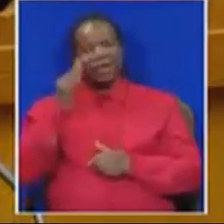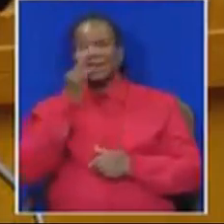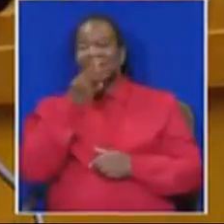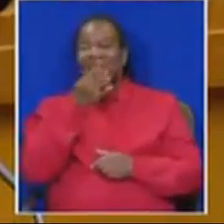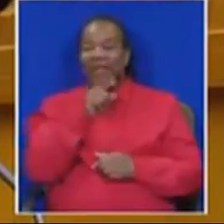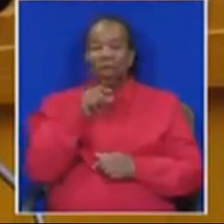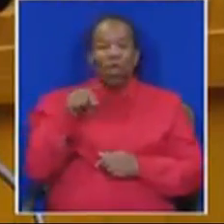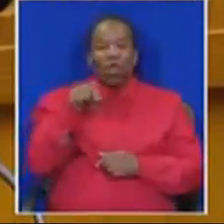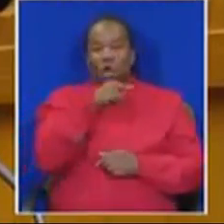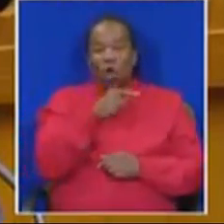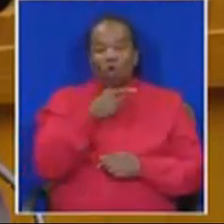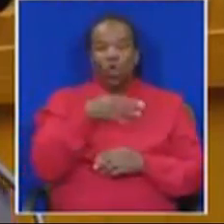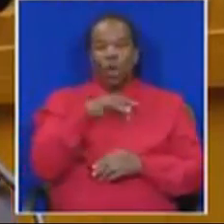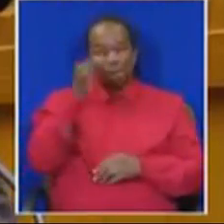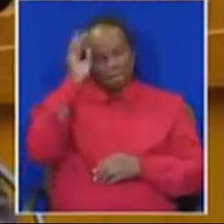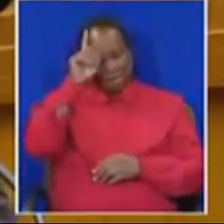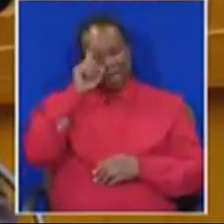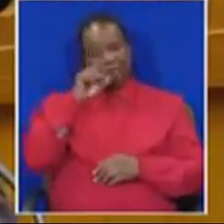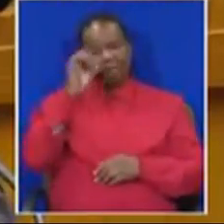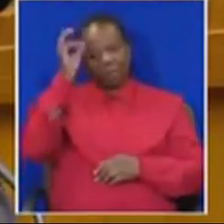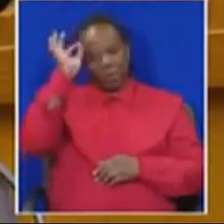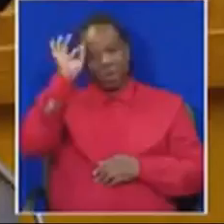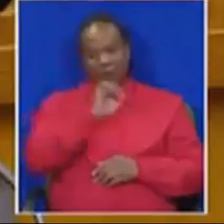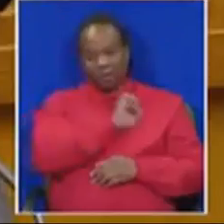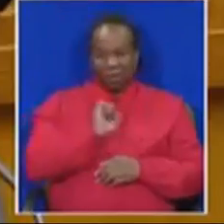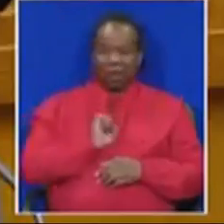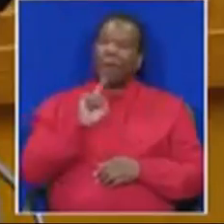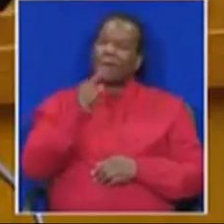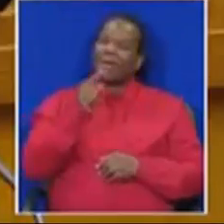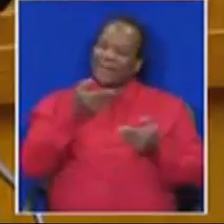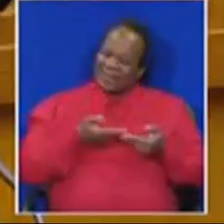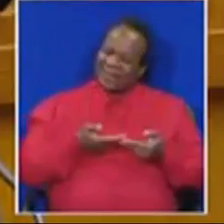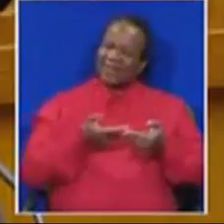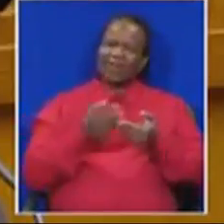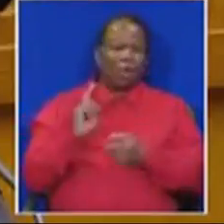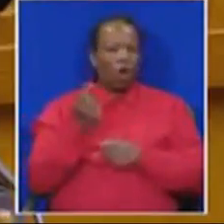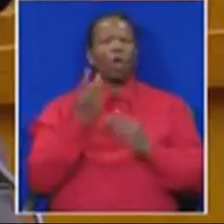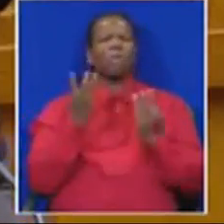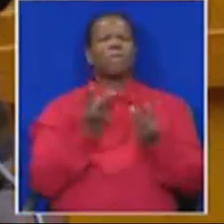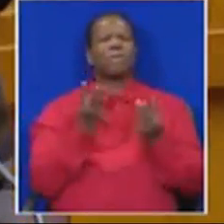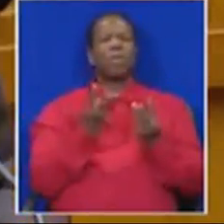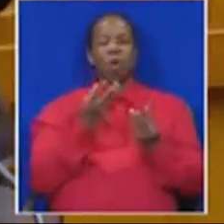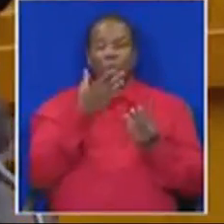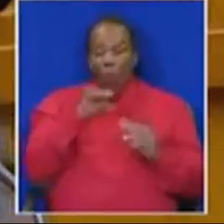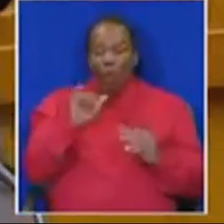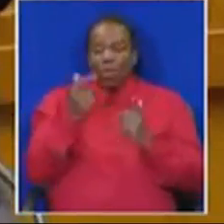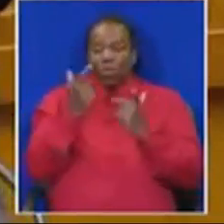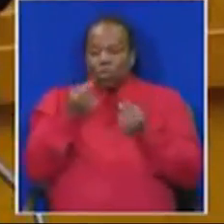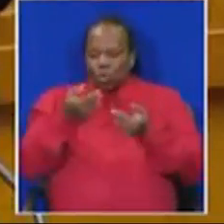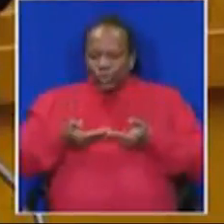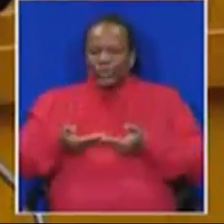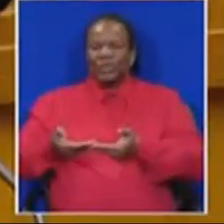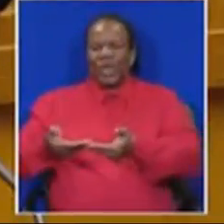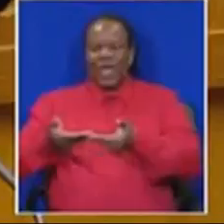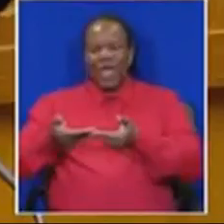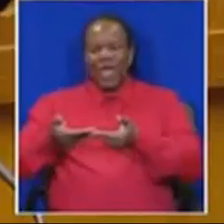hinkwerhu. Hi lava ku ri loko va yi tirela va tiva ku ri vanhu va lava ku ri va va